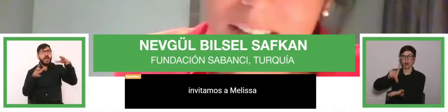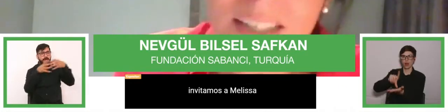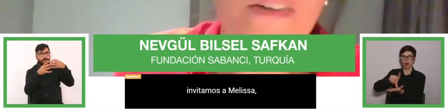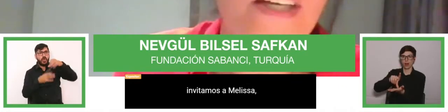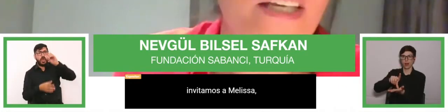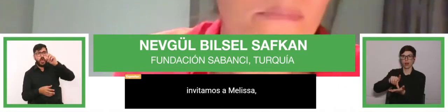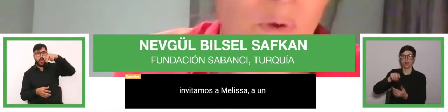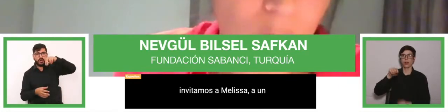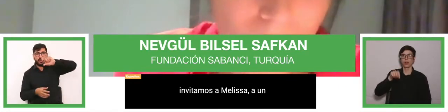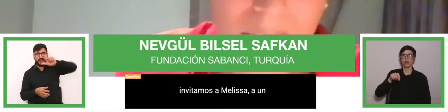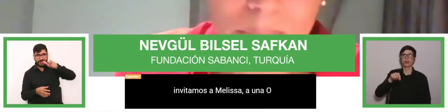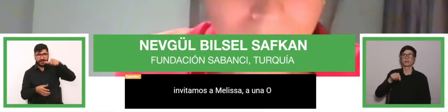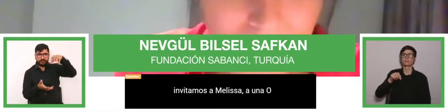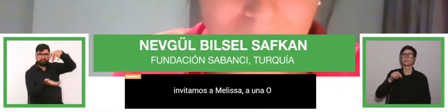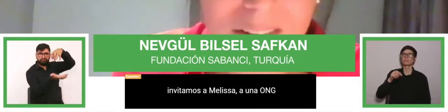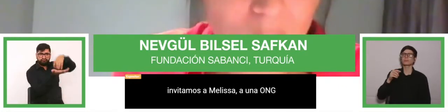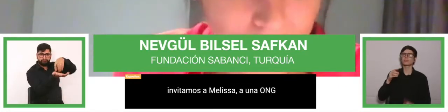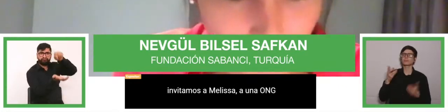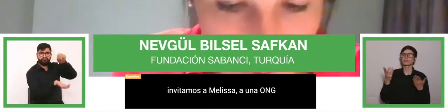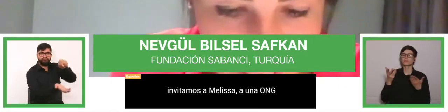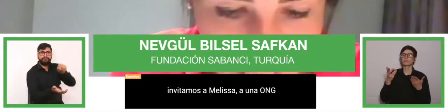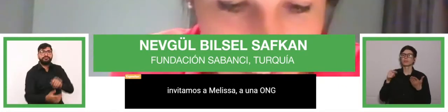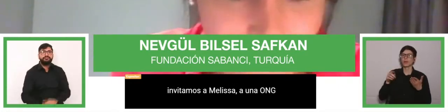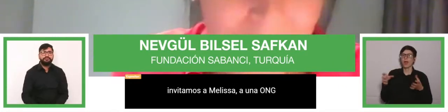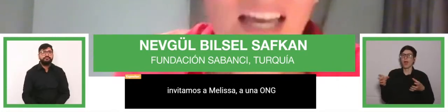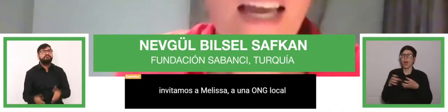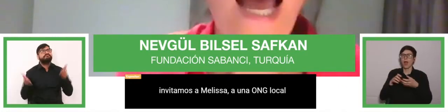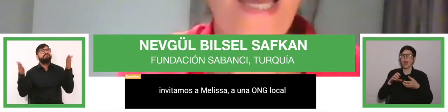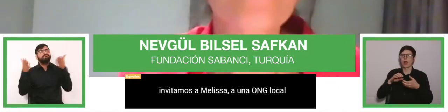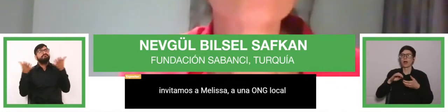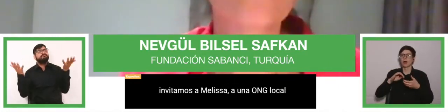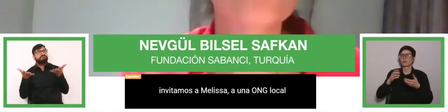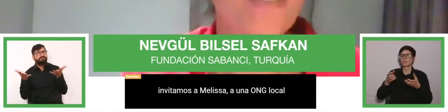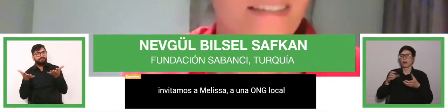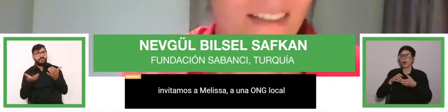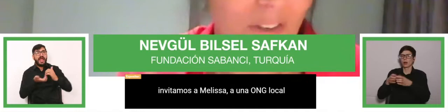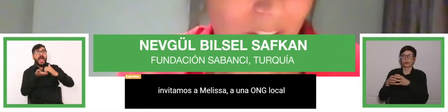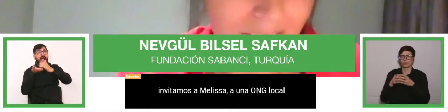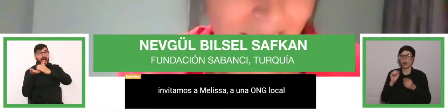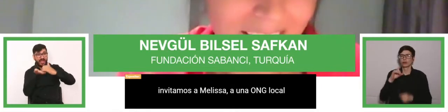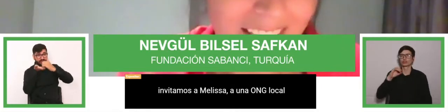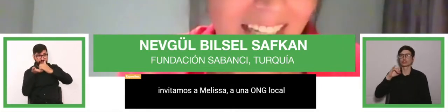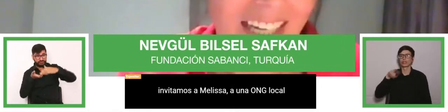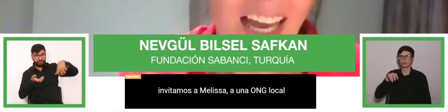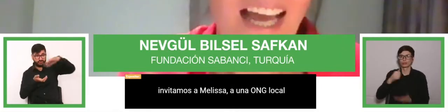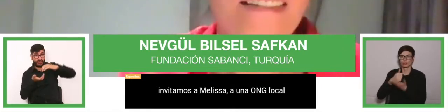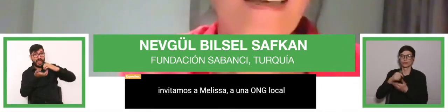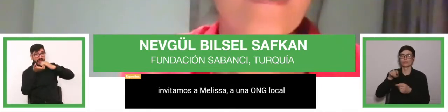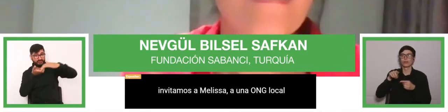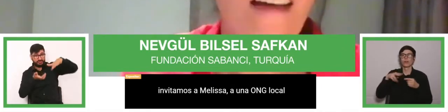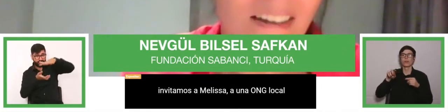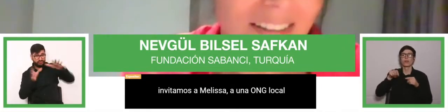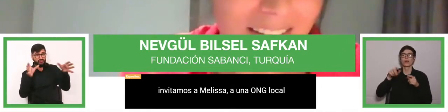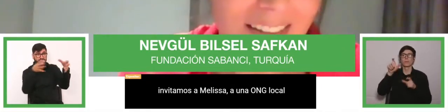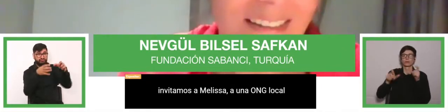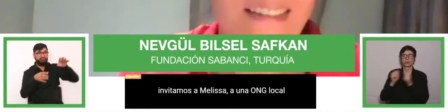People with Hearing Impairment of Turkey. And they met each other and